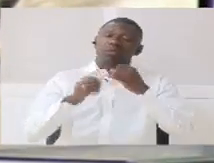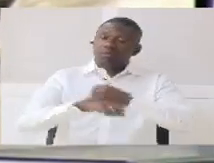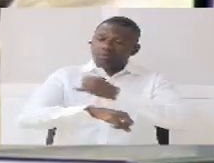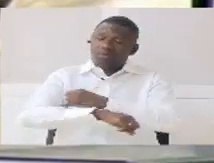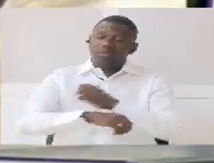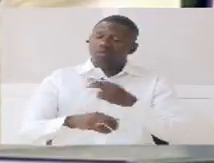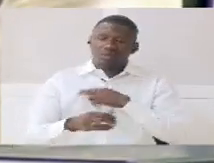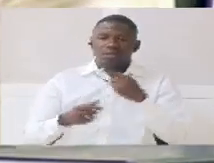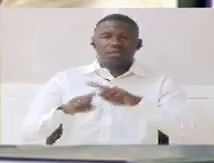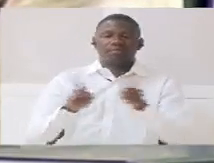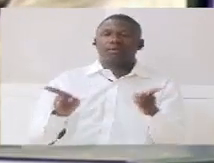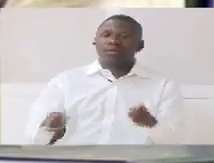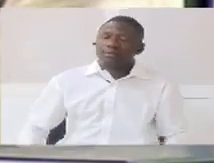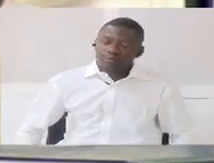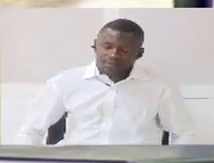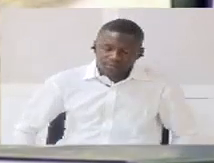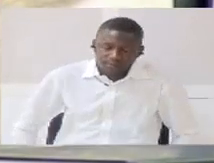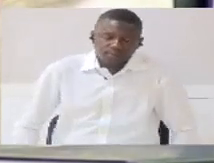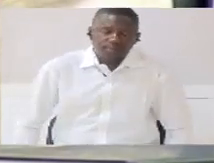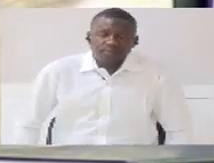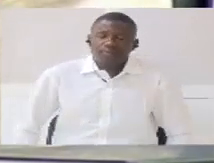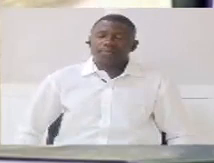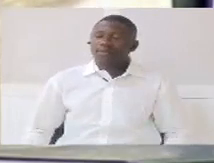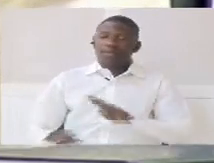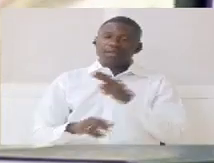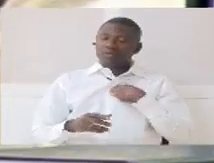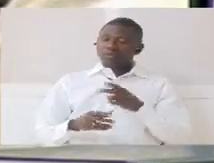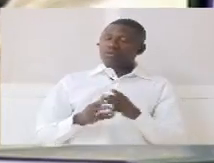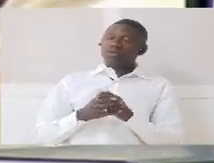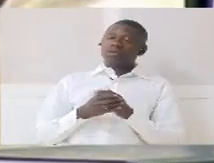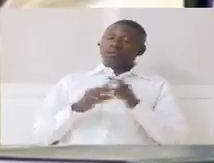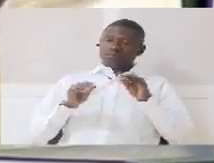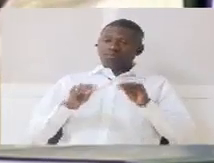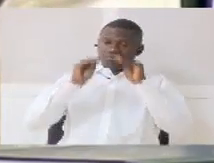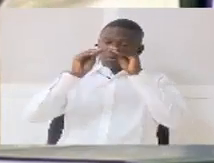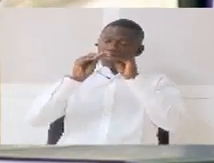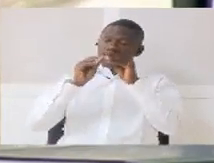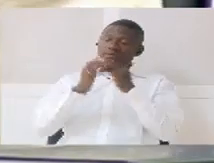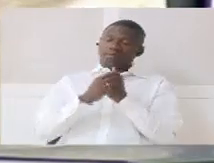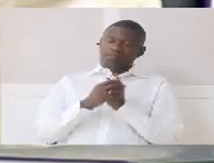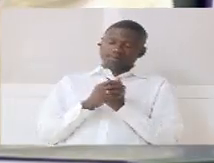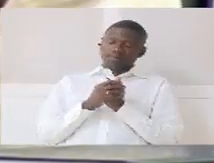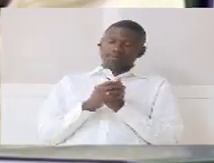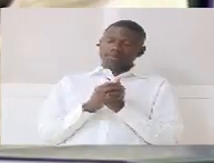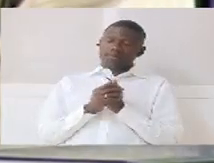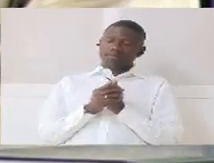those services. It can expose Nyame because prison expose Nyame. They don't upgrade. So every meeting, UN